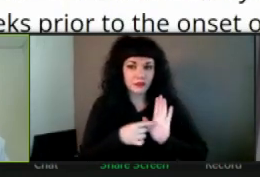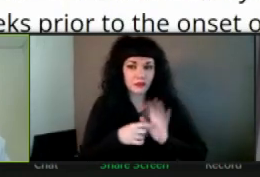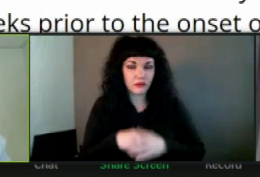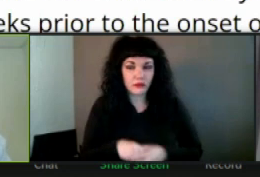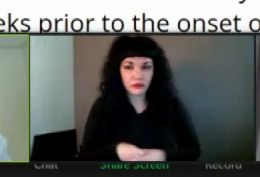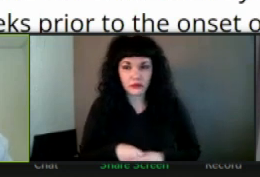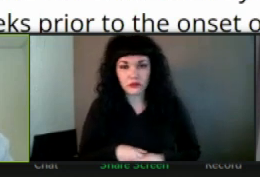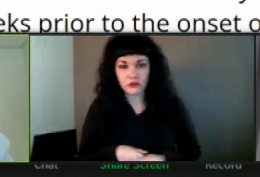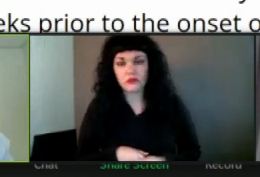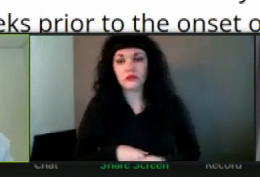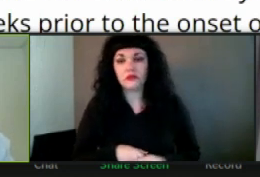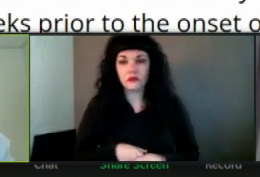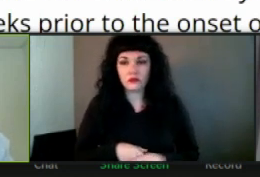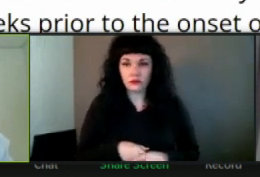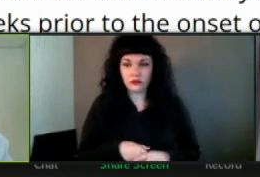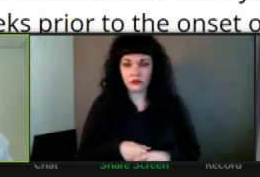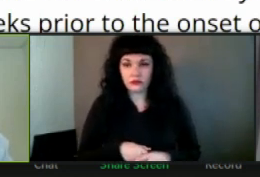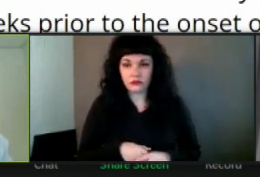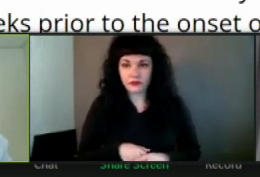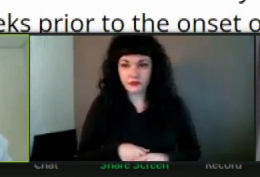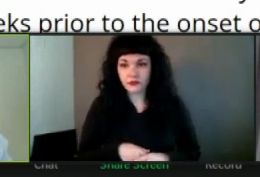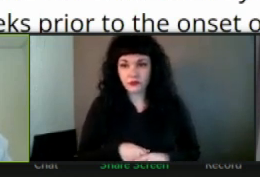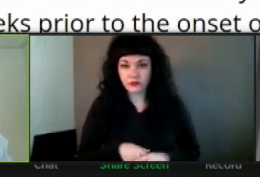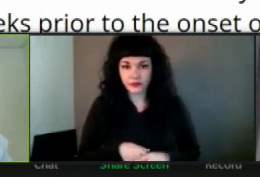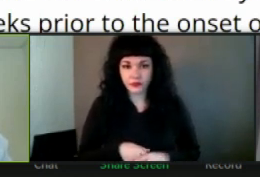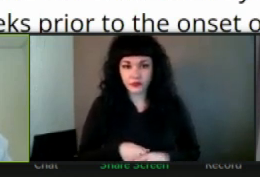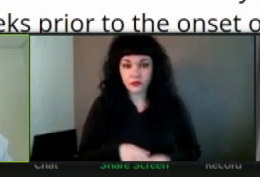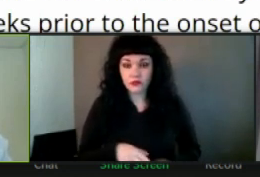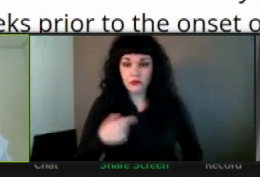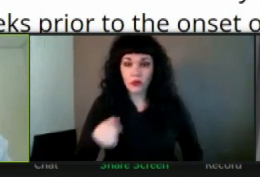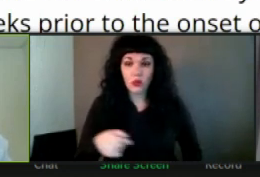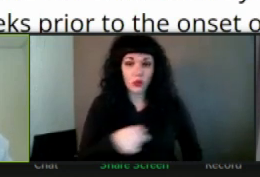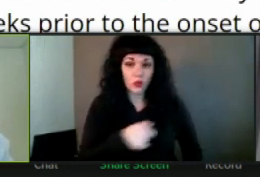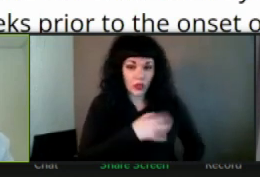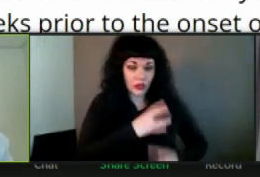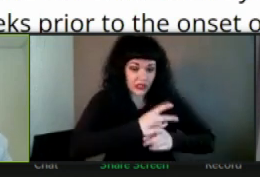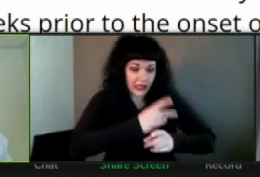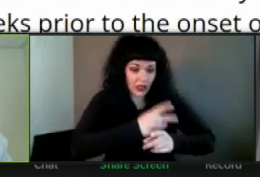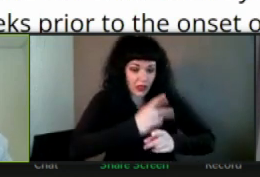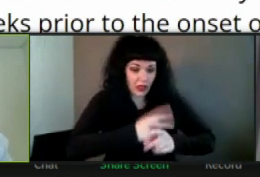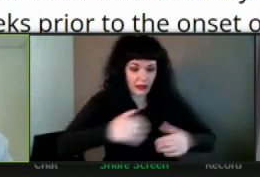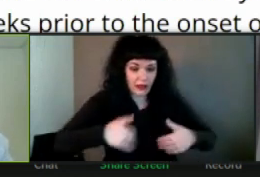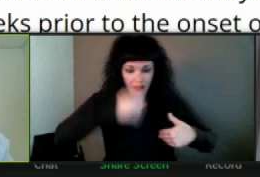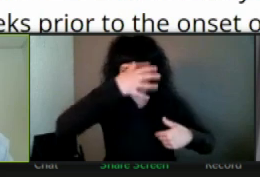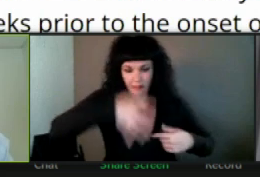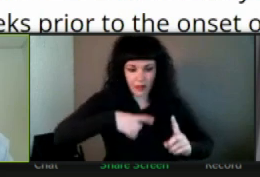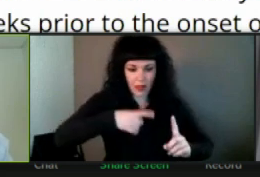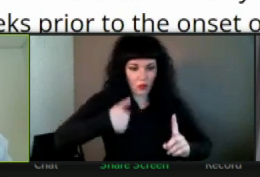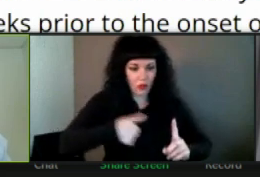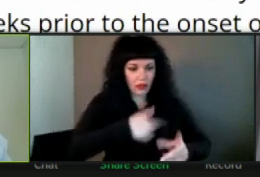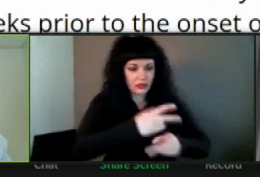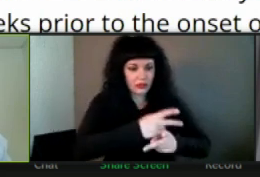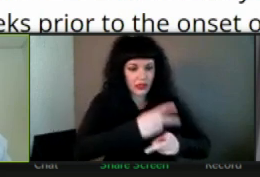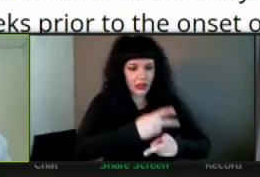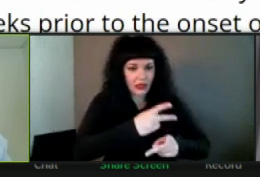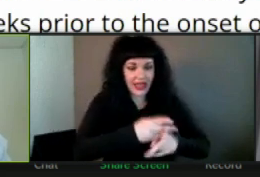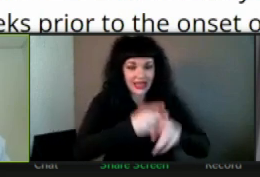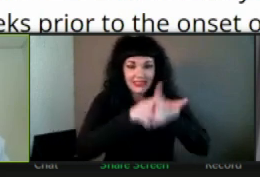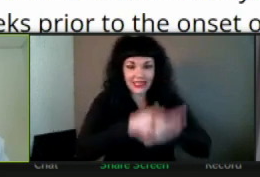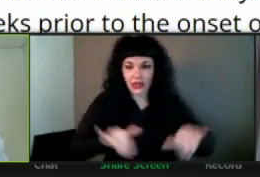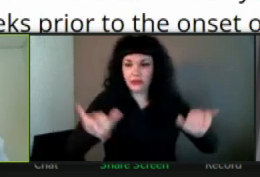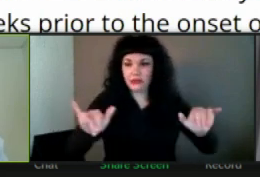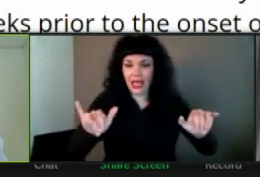patient, this new inflammation syndrome associated with COVID was being identified in the United Kingdom, or